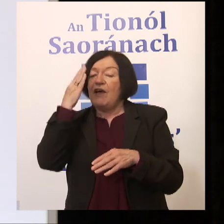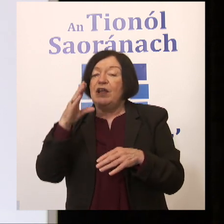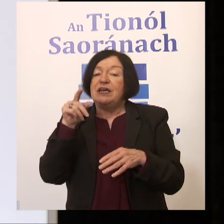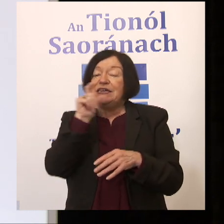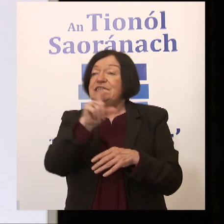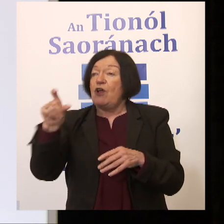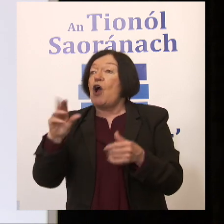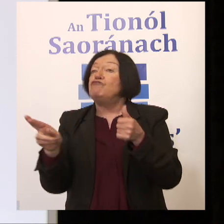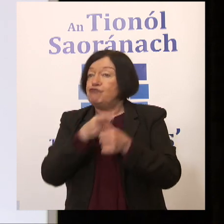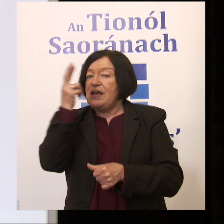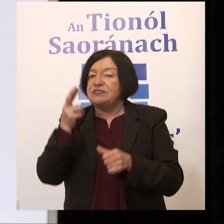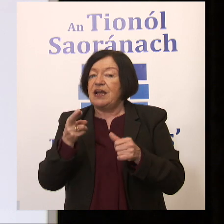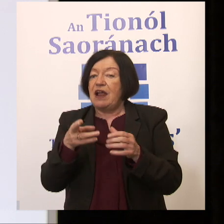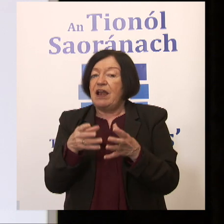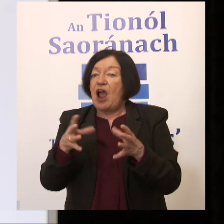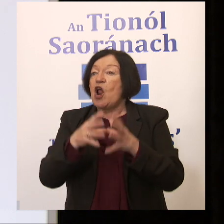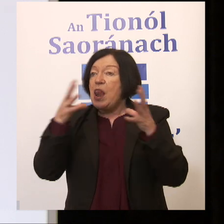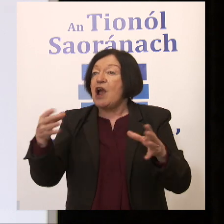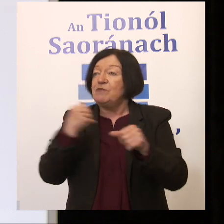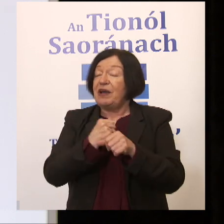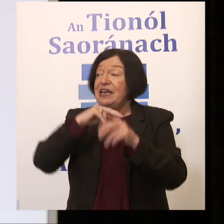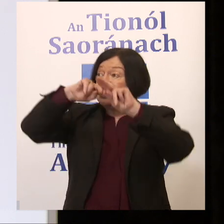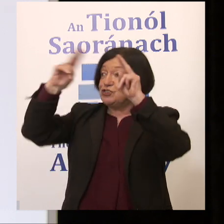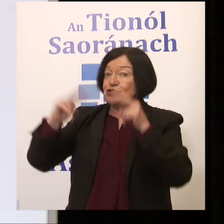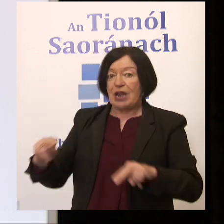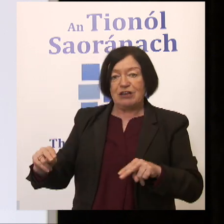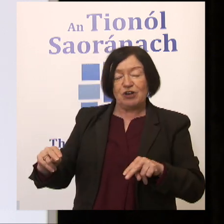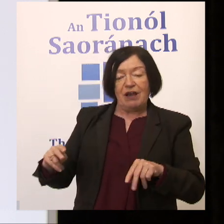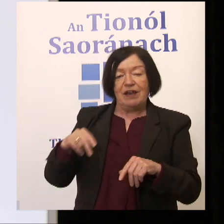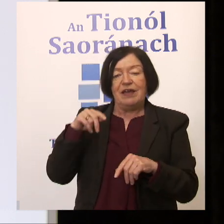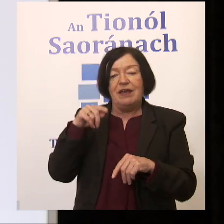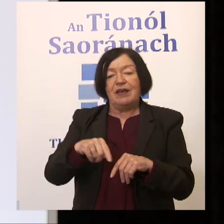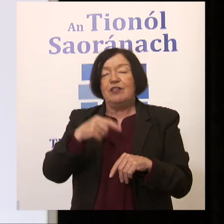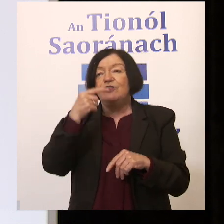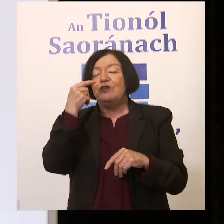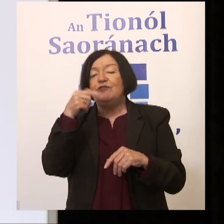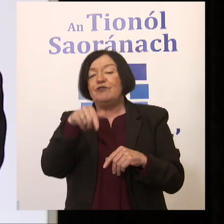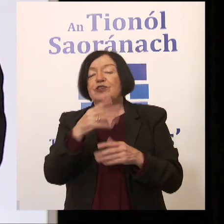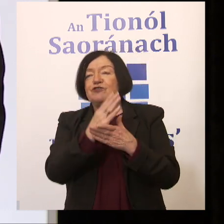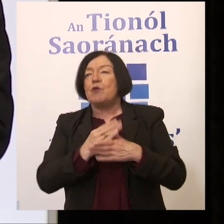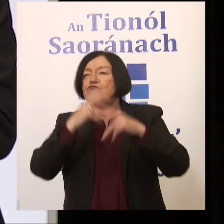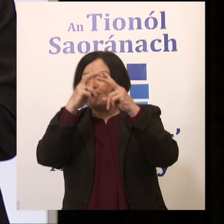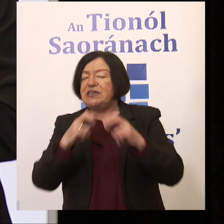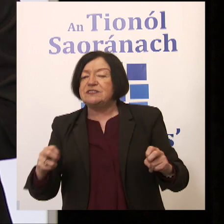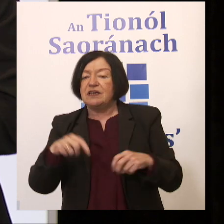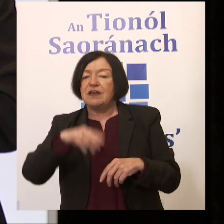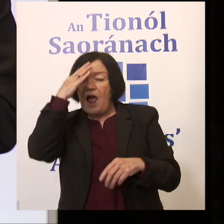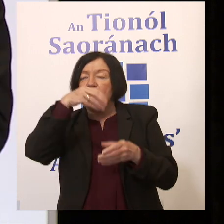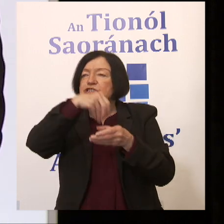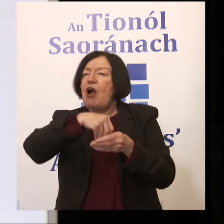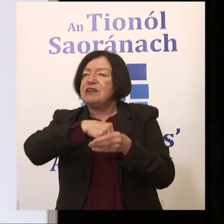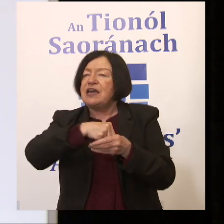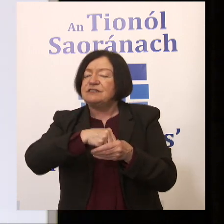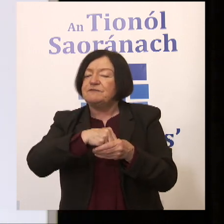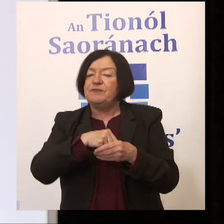authorities already are quite large by international standards. So we can get too head up. I mean, there's some research into this in the Irish context,